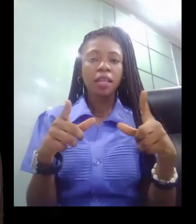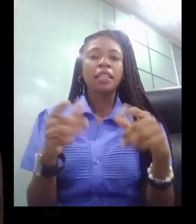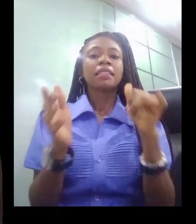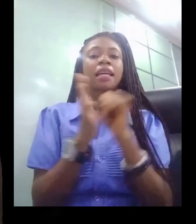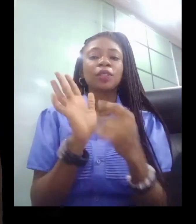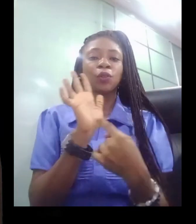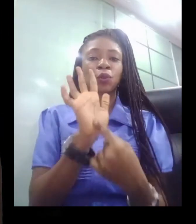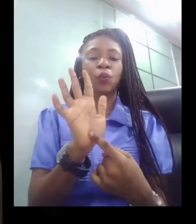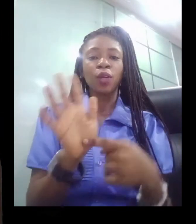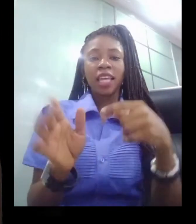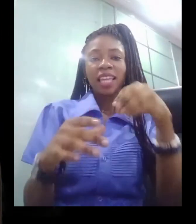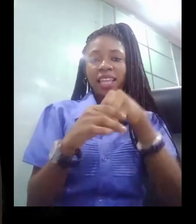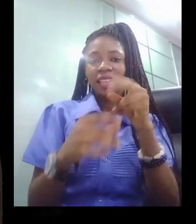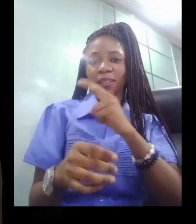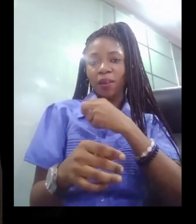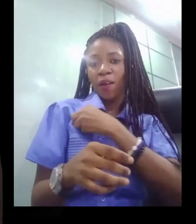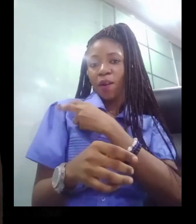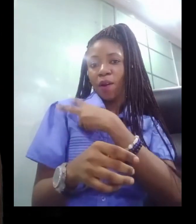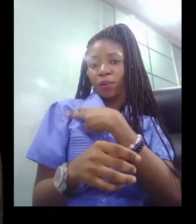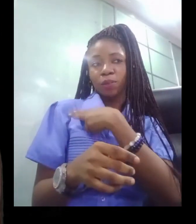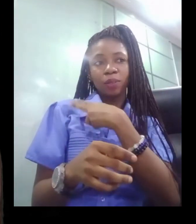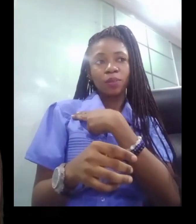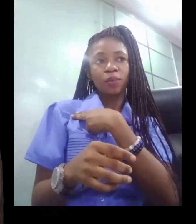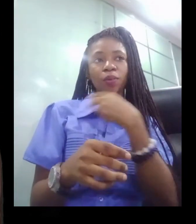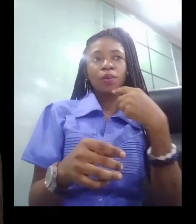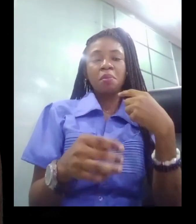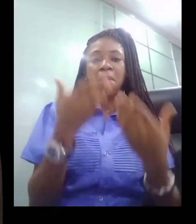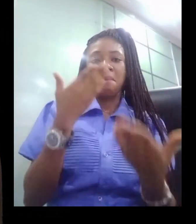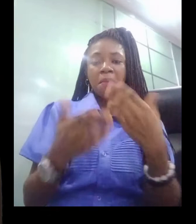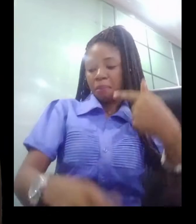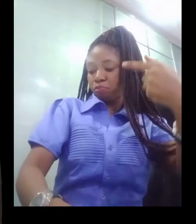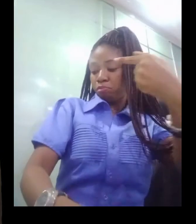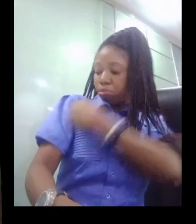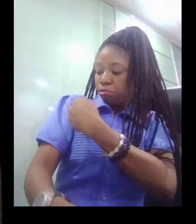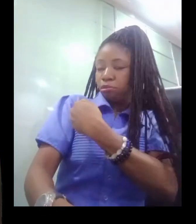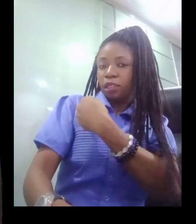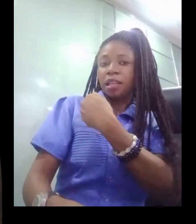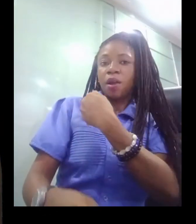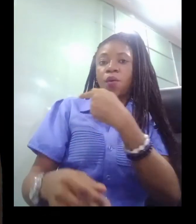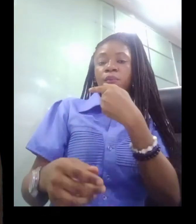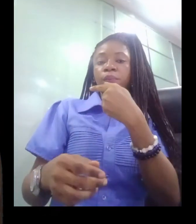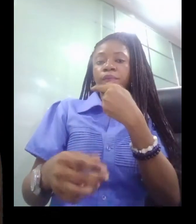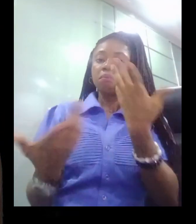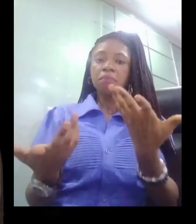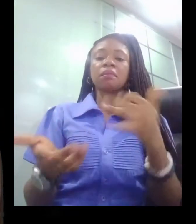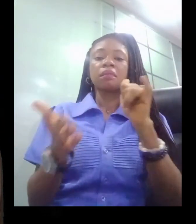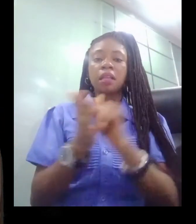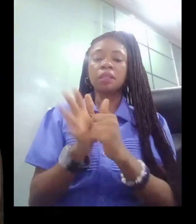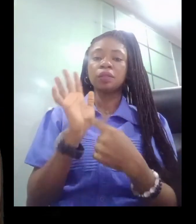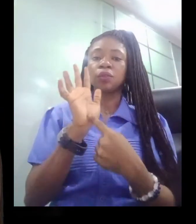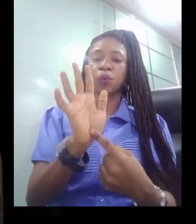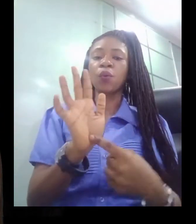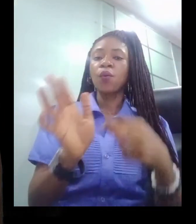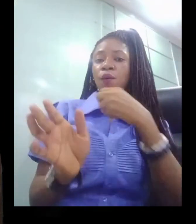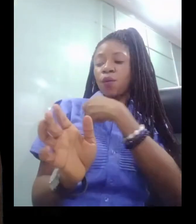the hospital you get shot, and one of the places you get shot is on the arm, and so this is also